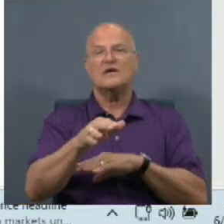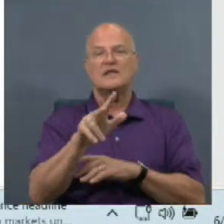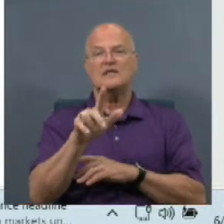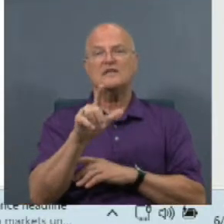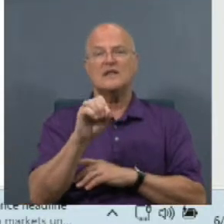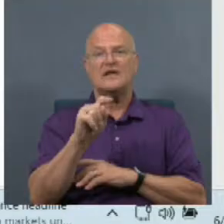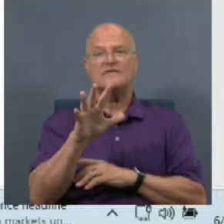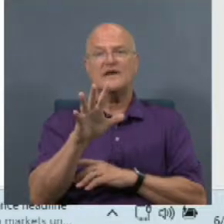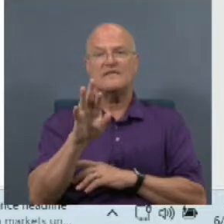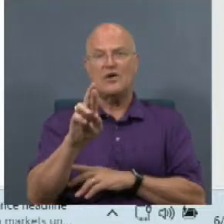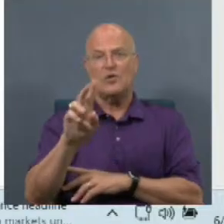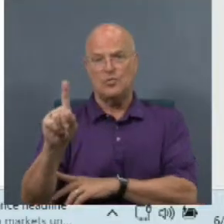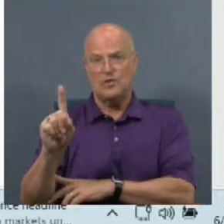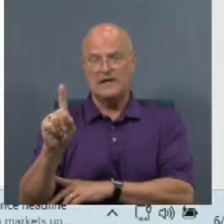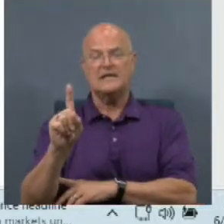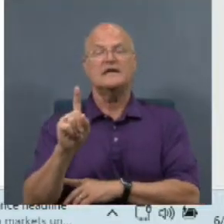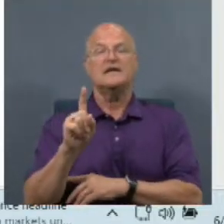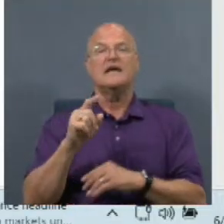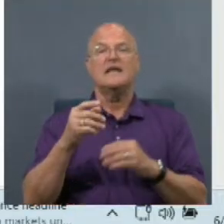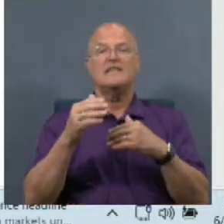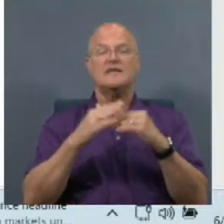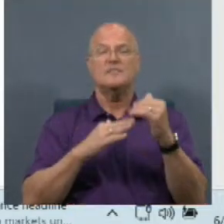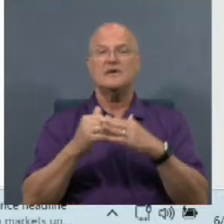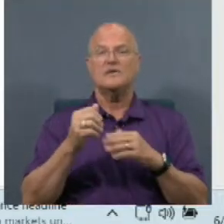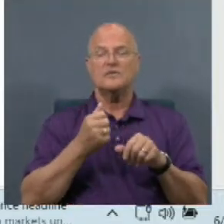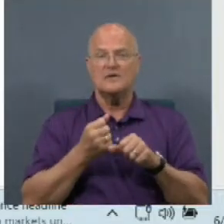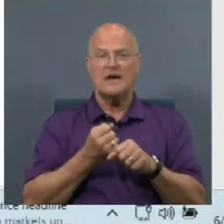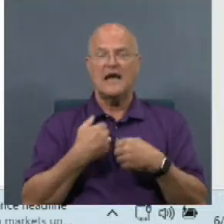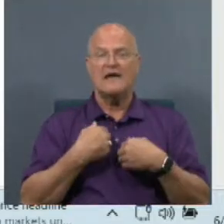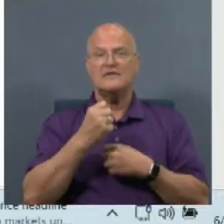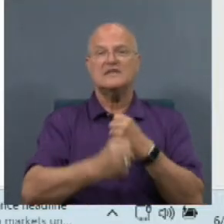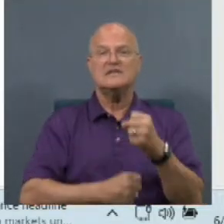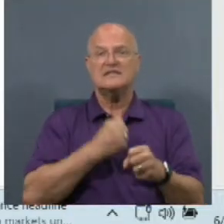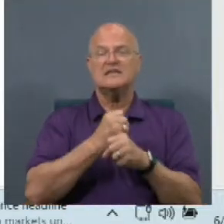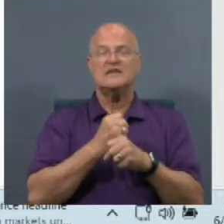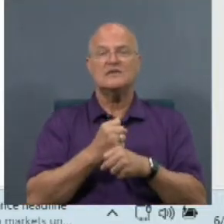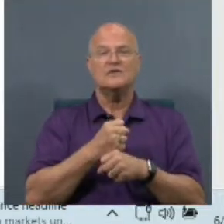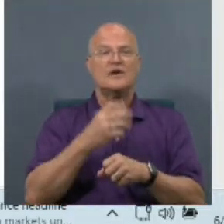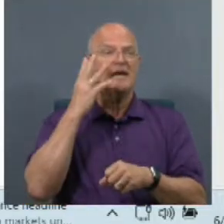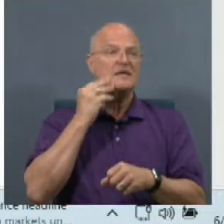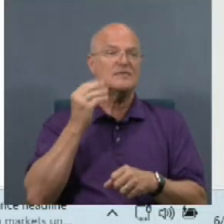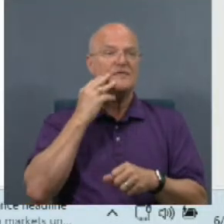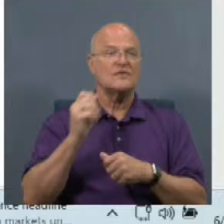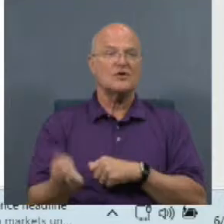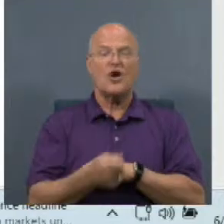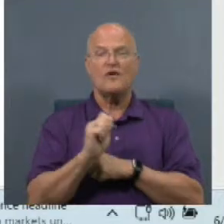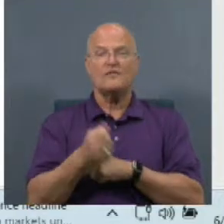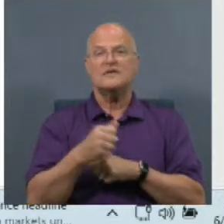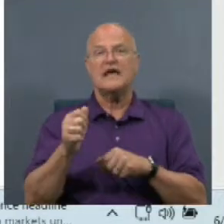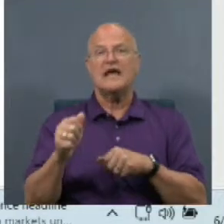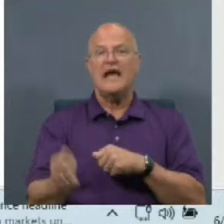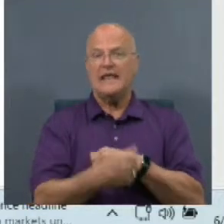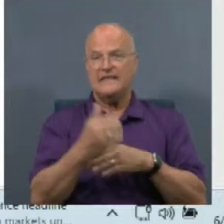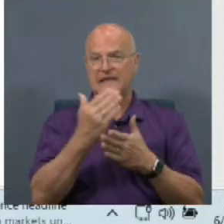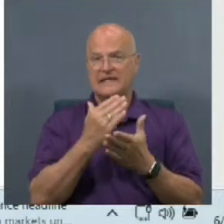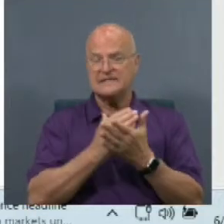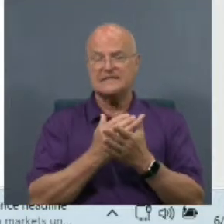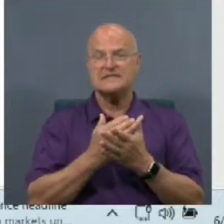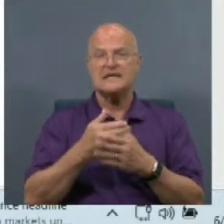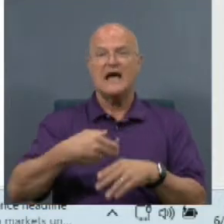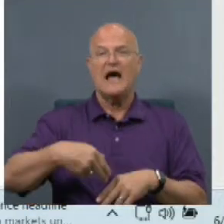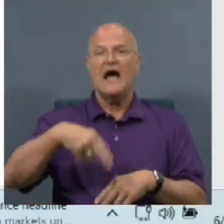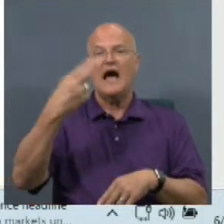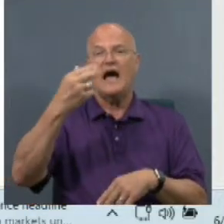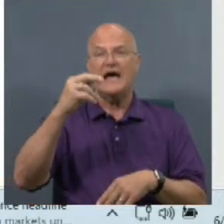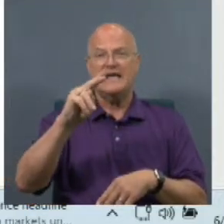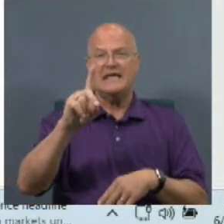lot 5R1. The facility will offer year-round experiences for golfers and feature professional golf lessons, high-end